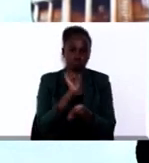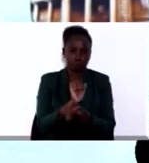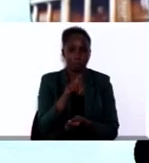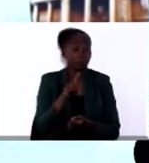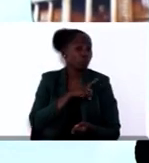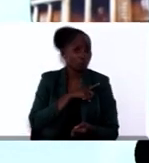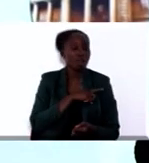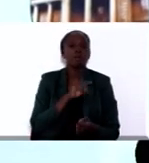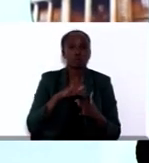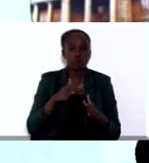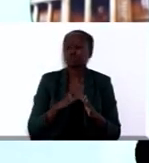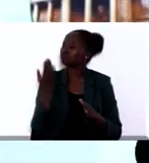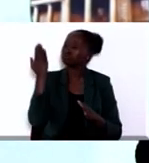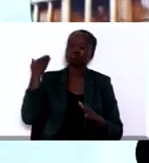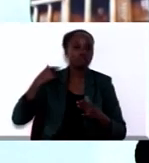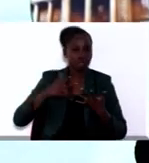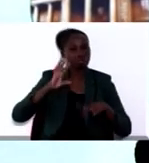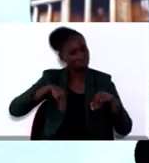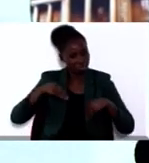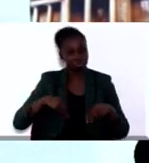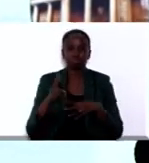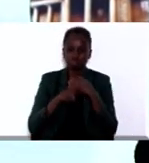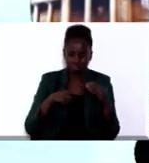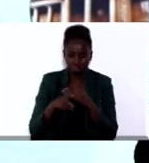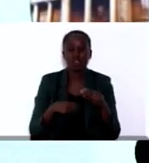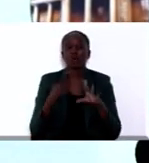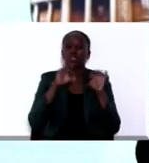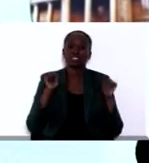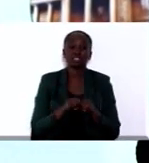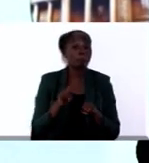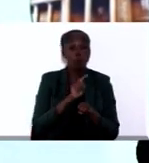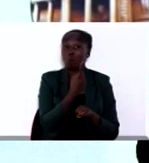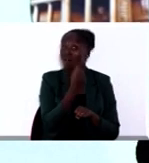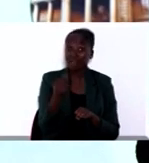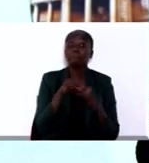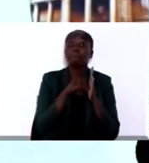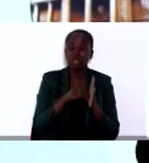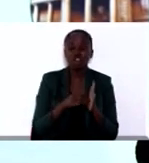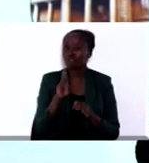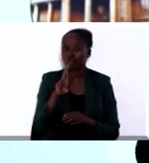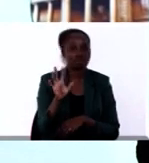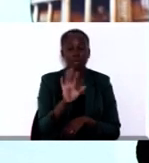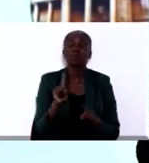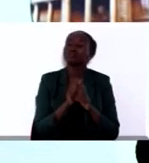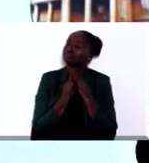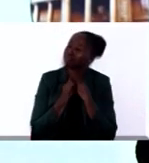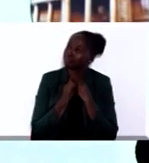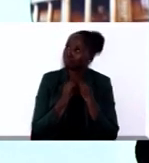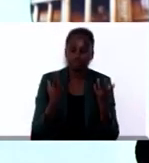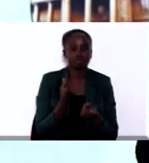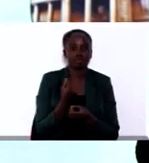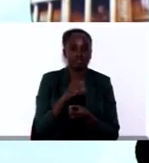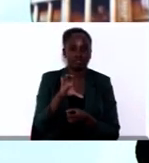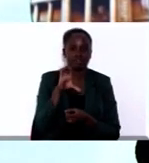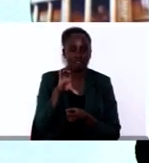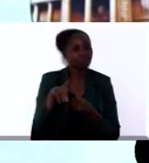defrauded our public health system, not just hundreds of millions of rands, but several billions of rands.